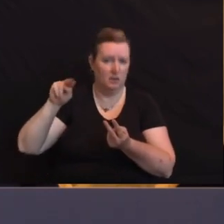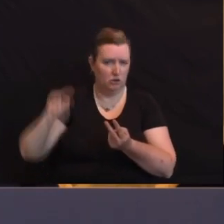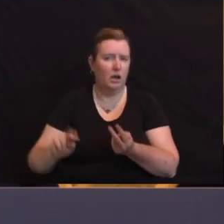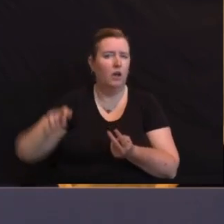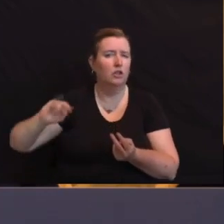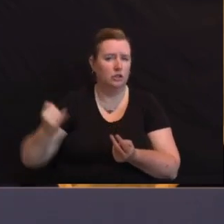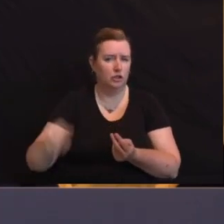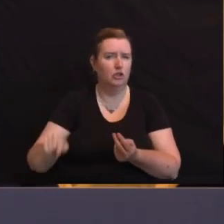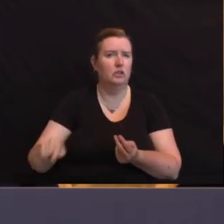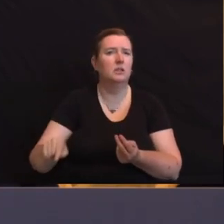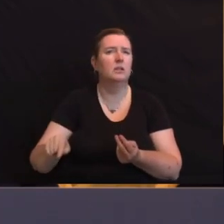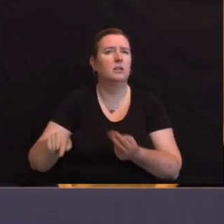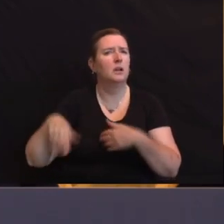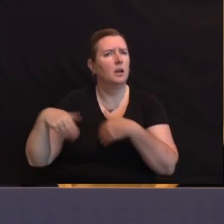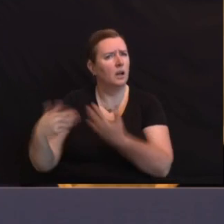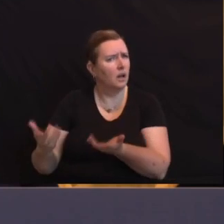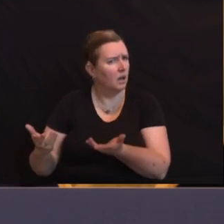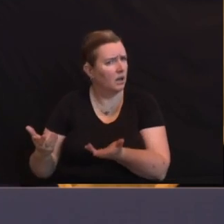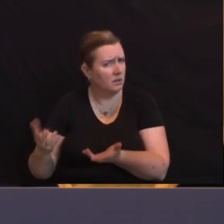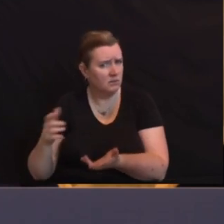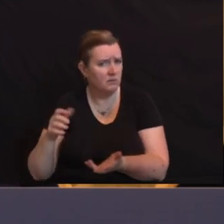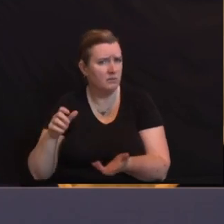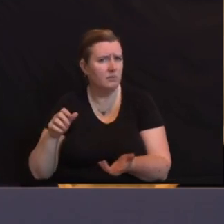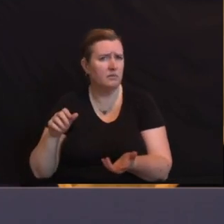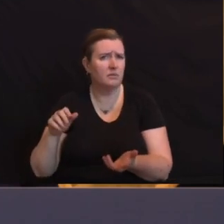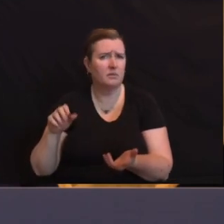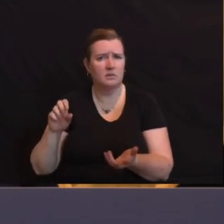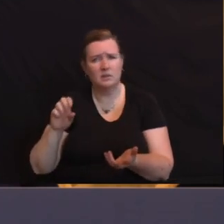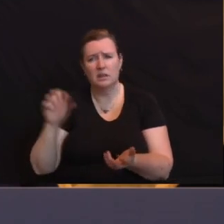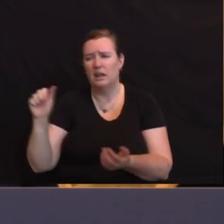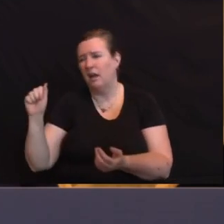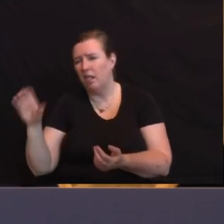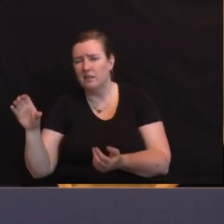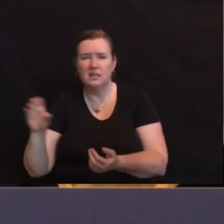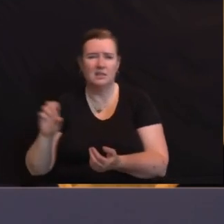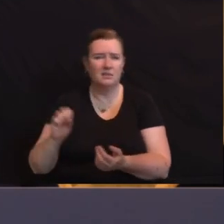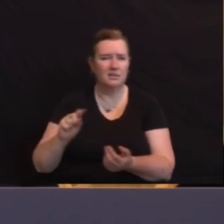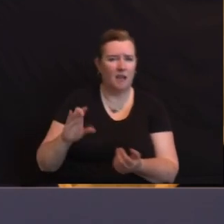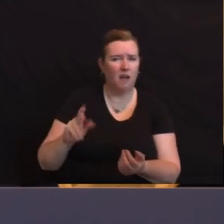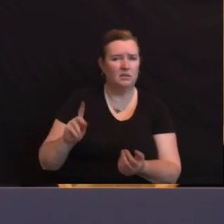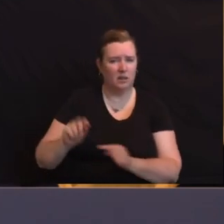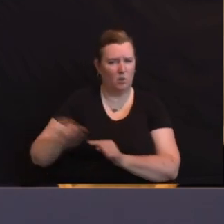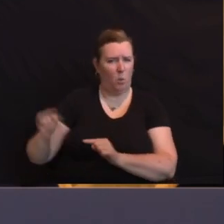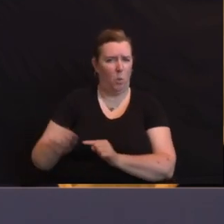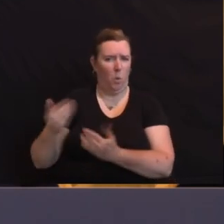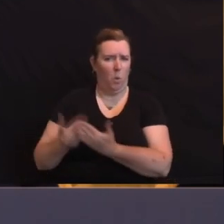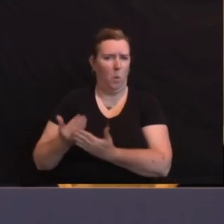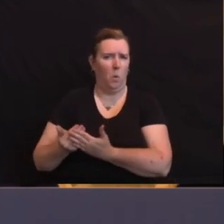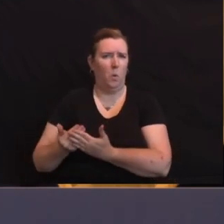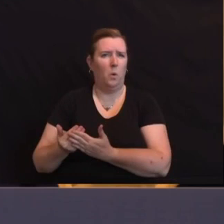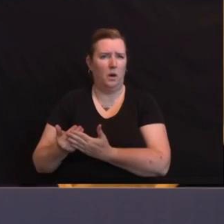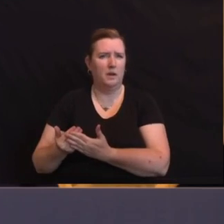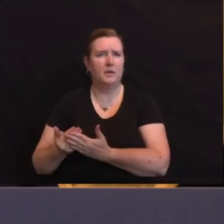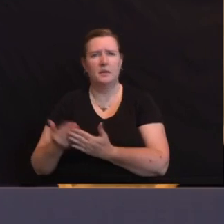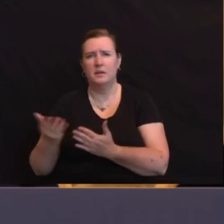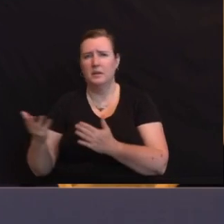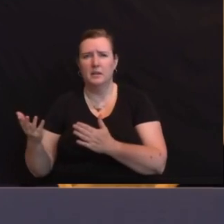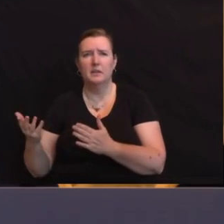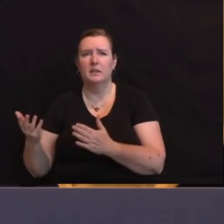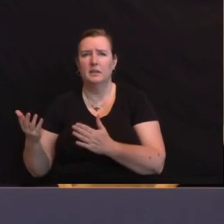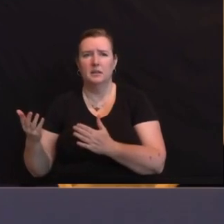South Jersey and Atlantic City and Atlantic County in general for that groundbreaking that we've been so eagerly waiting next week? Yeah, thank you,